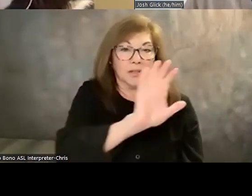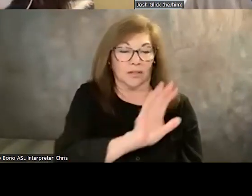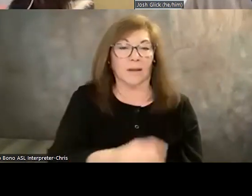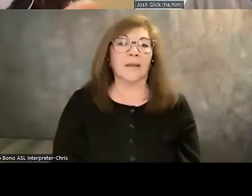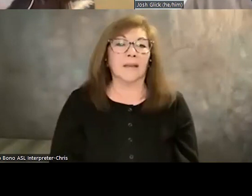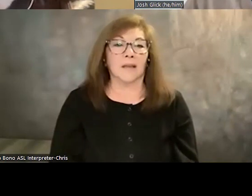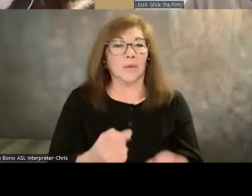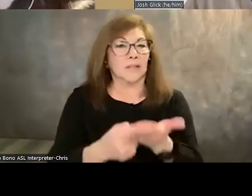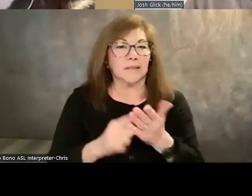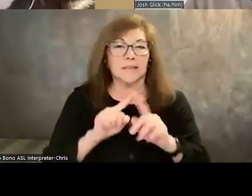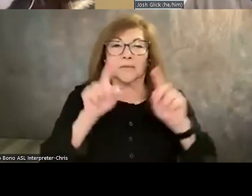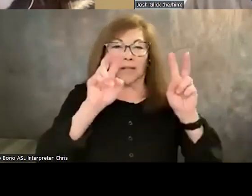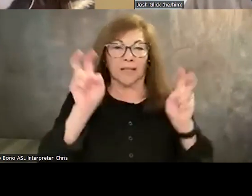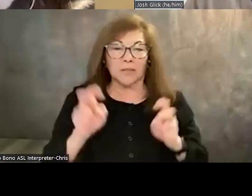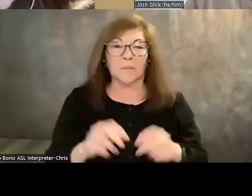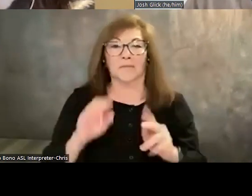environmental